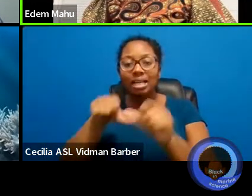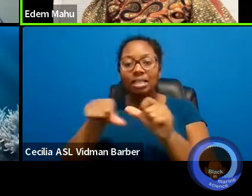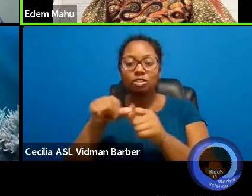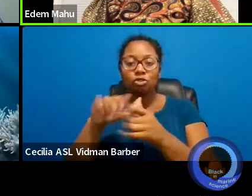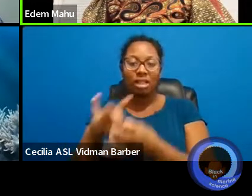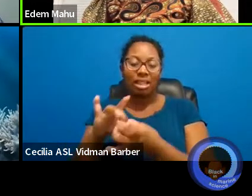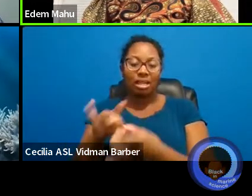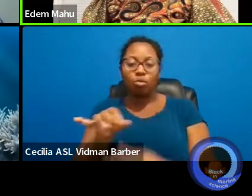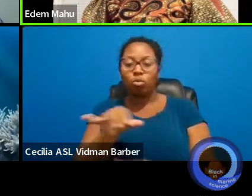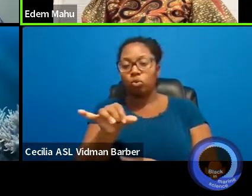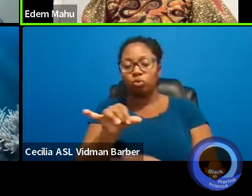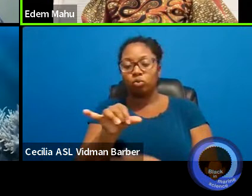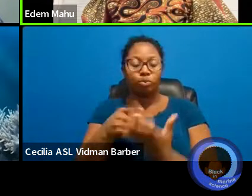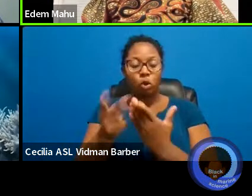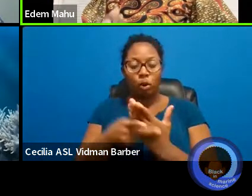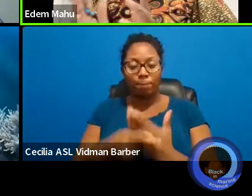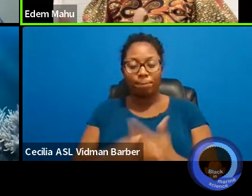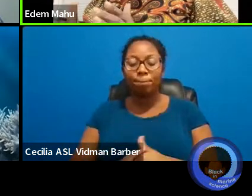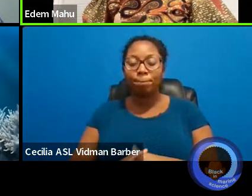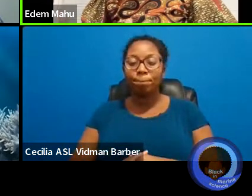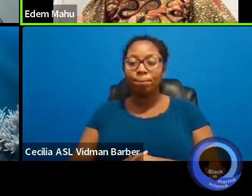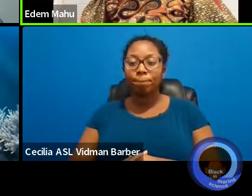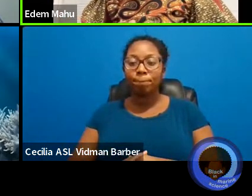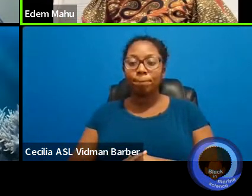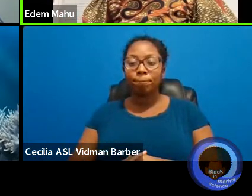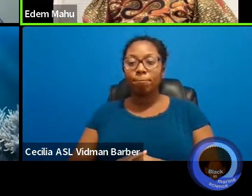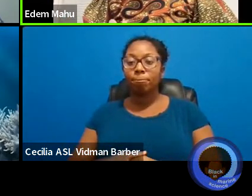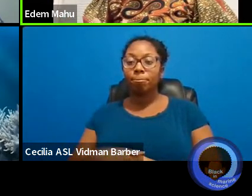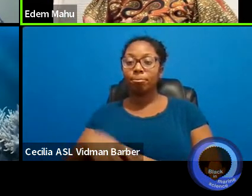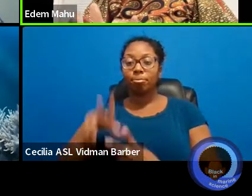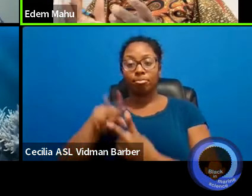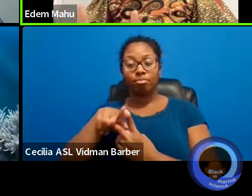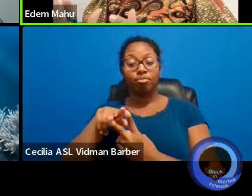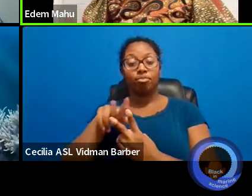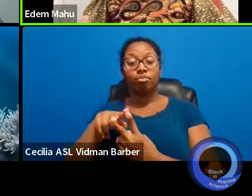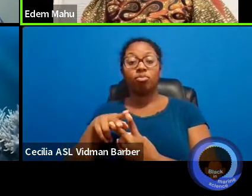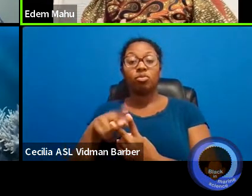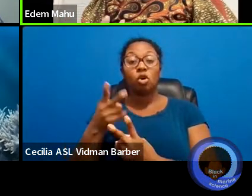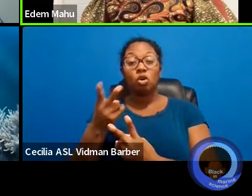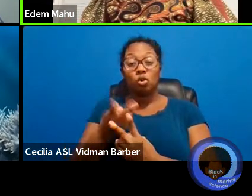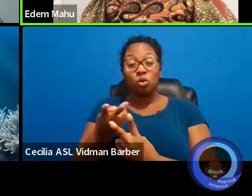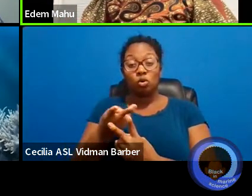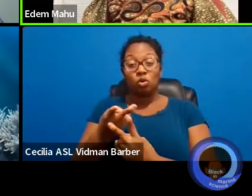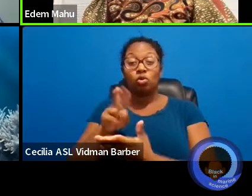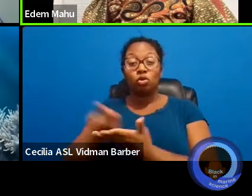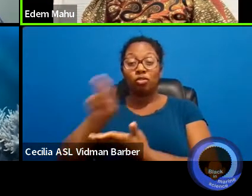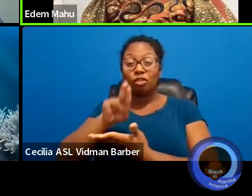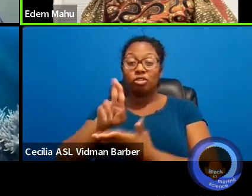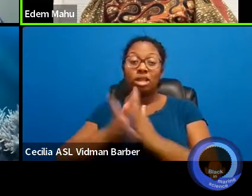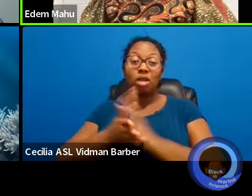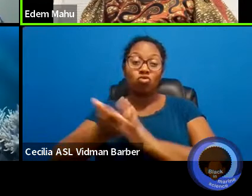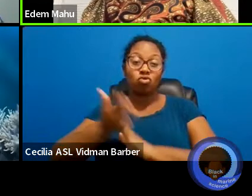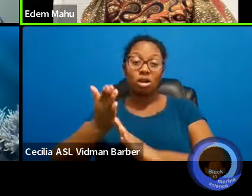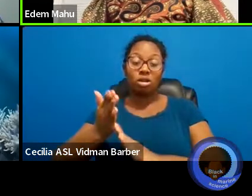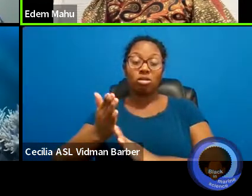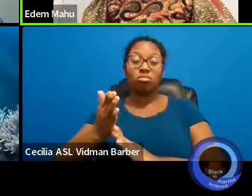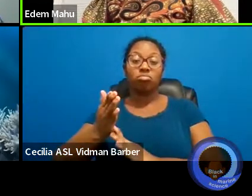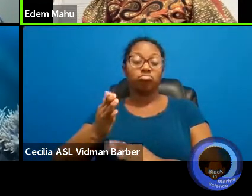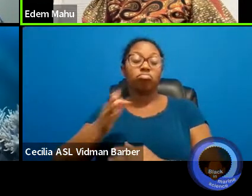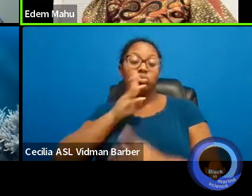well. So these are the two main universities that currently run marine science programs in the